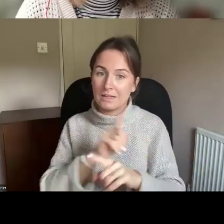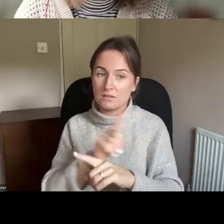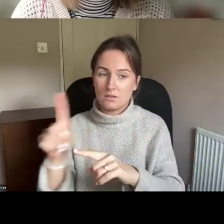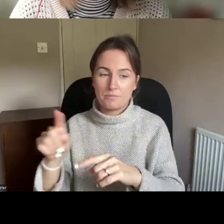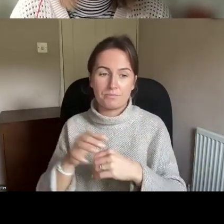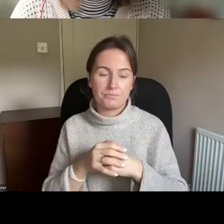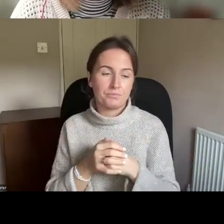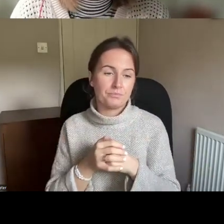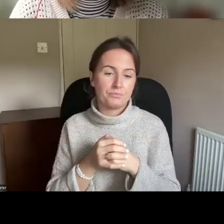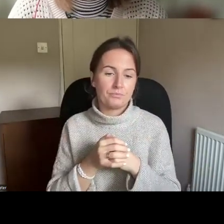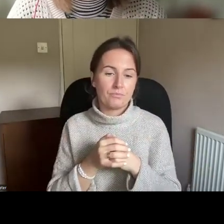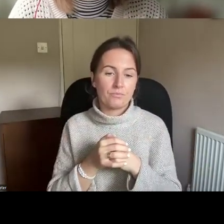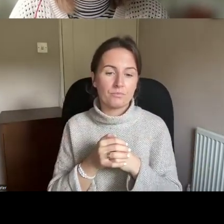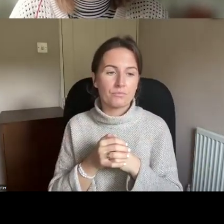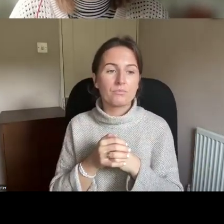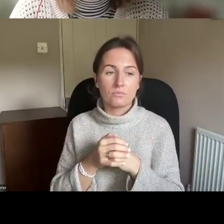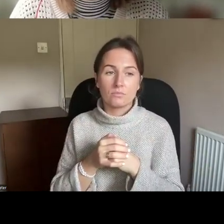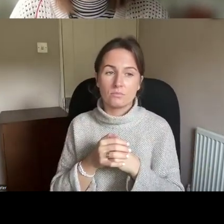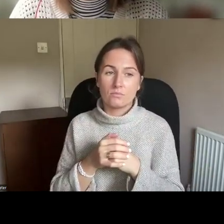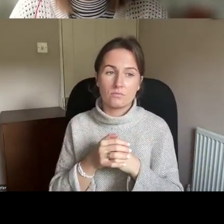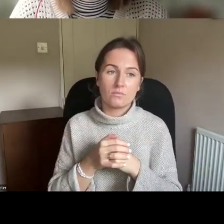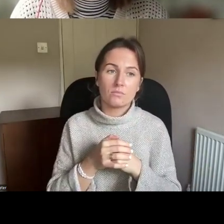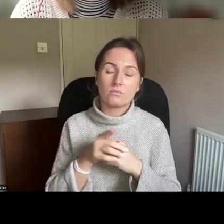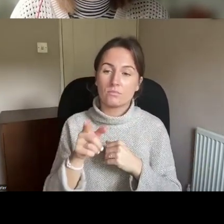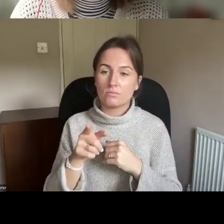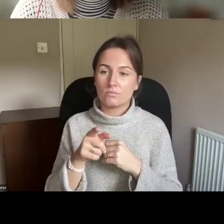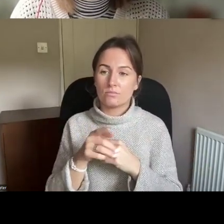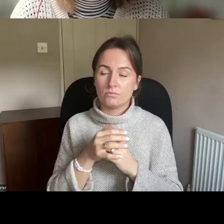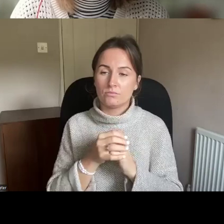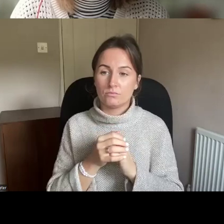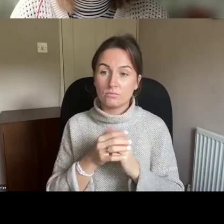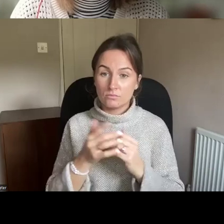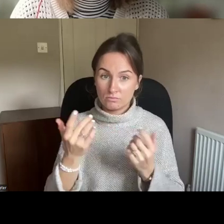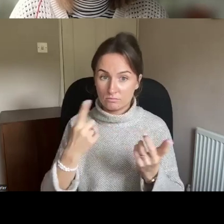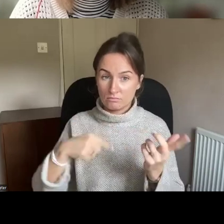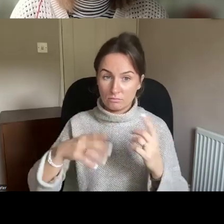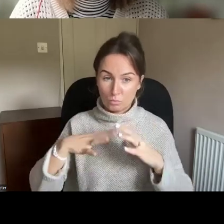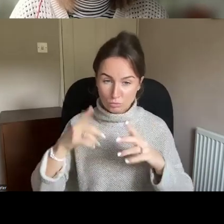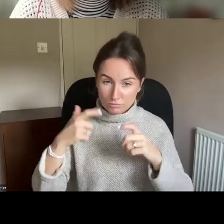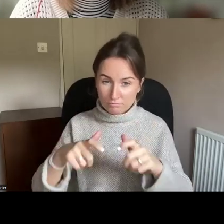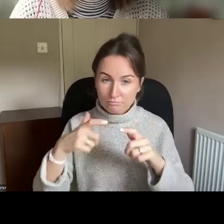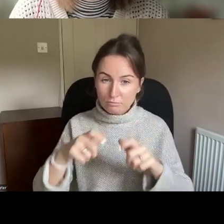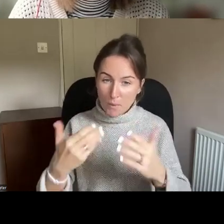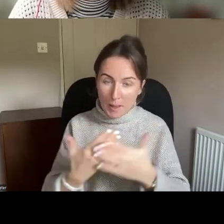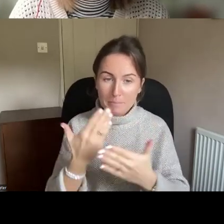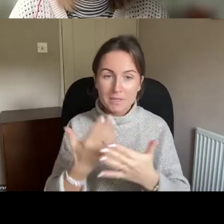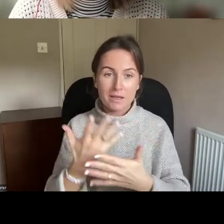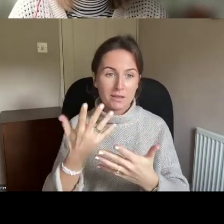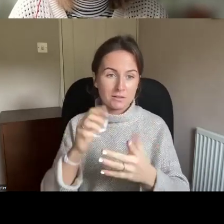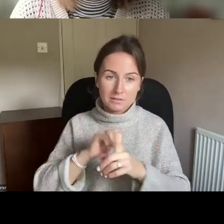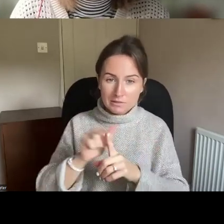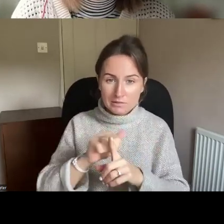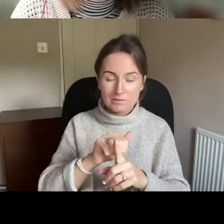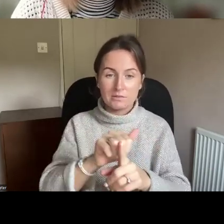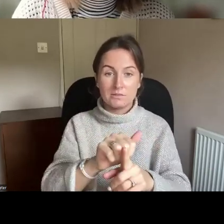And I just wanted to kind of finish to say that we are interested in continuing to update and maintain the Explorer. So we